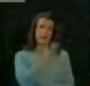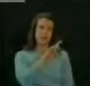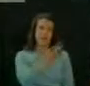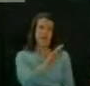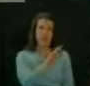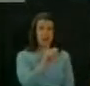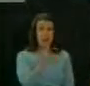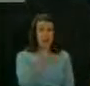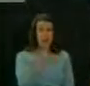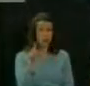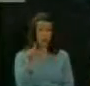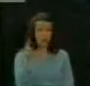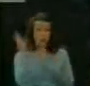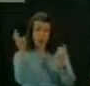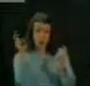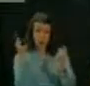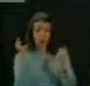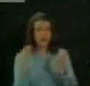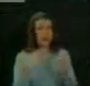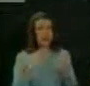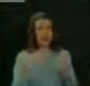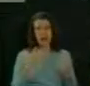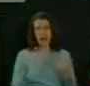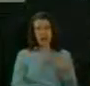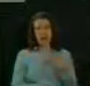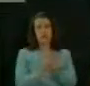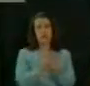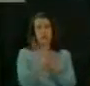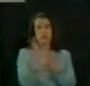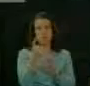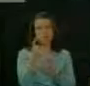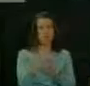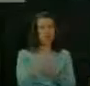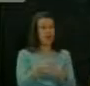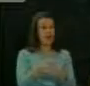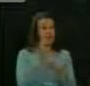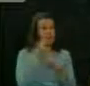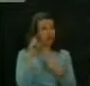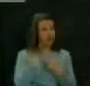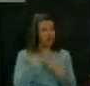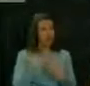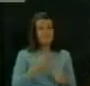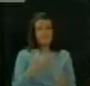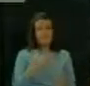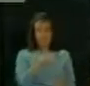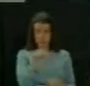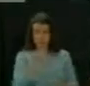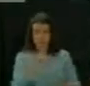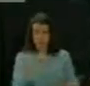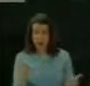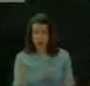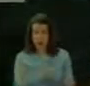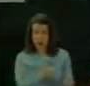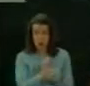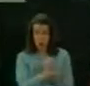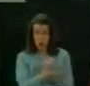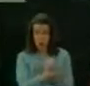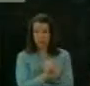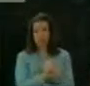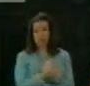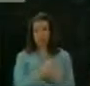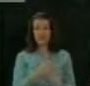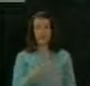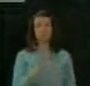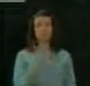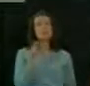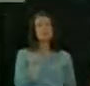and you being quoted, that I didn't want to bring something to this commission unless I felt that the commission wanted to deal with it. I think it's something that needed